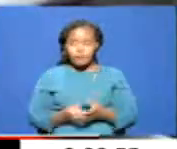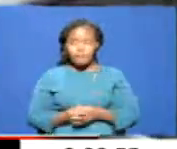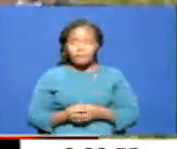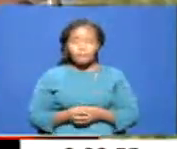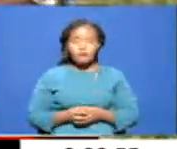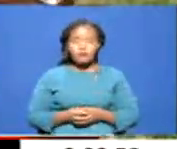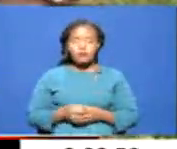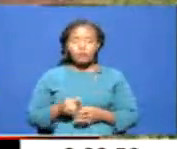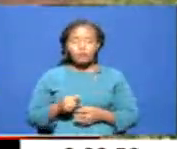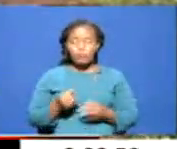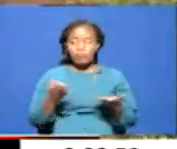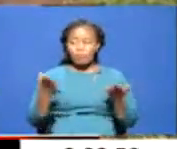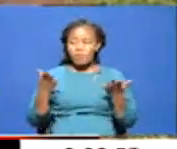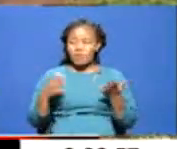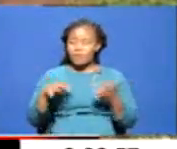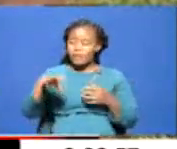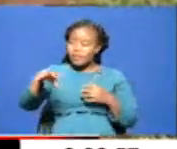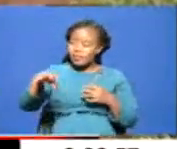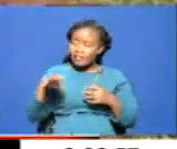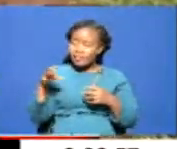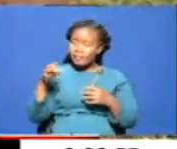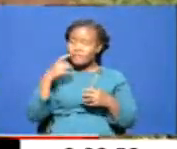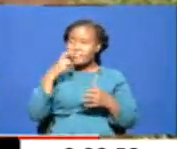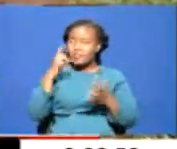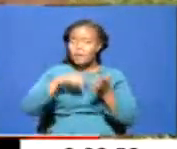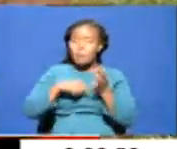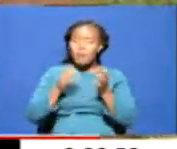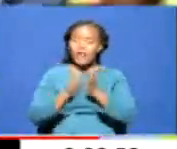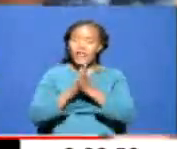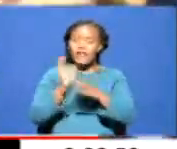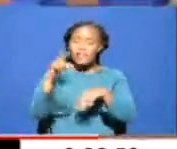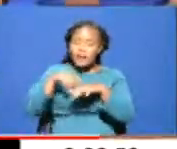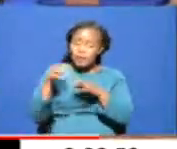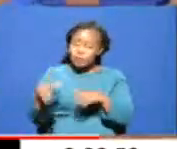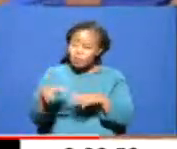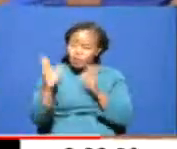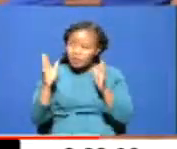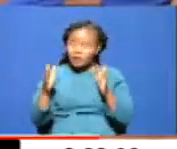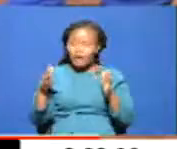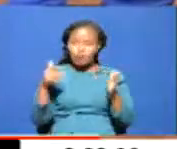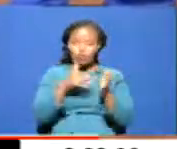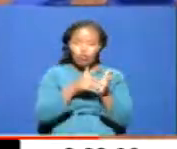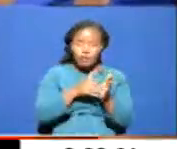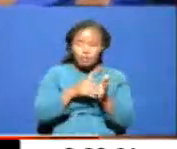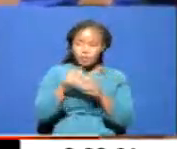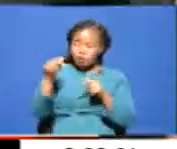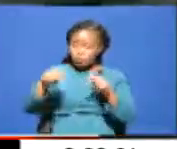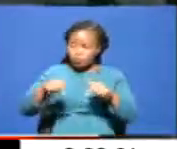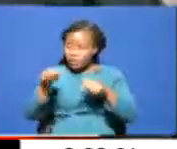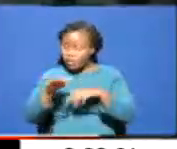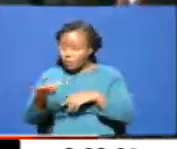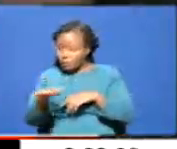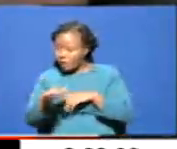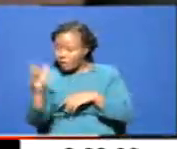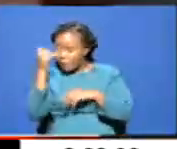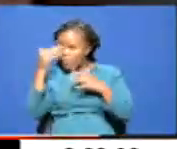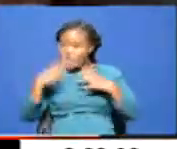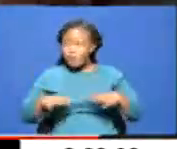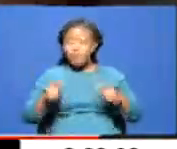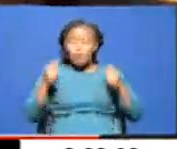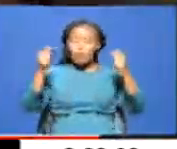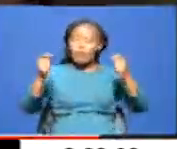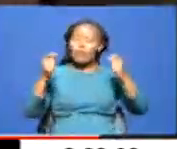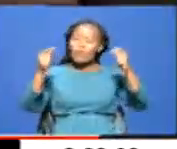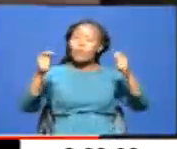Transport along the busy Mboya Highway was halted for the better part of Monday as residents barricaded roads, protesting the rise of road